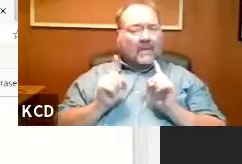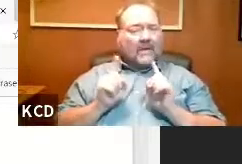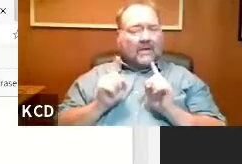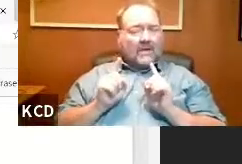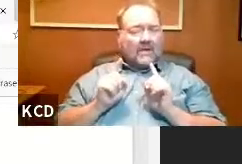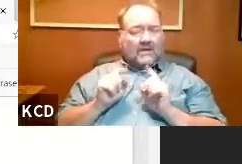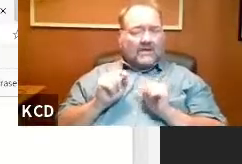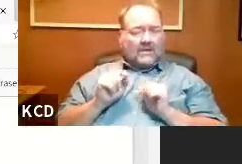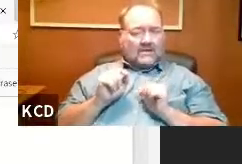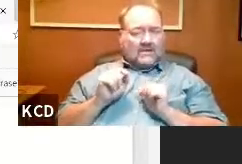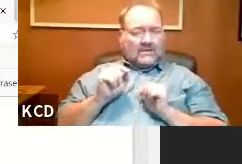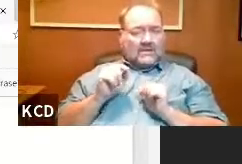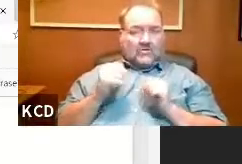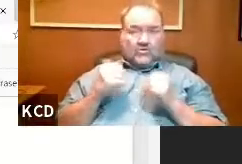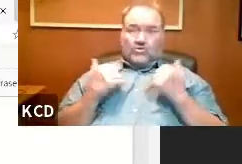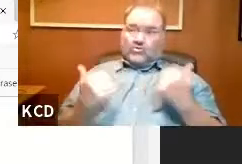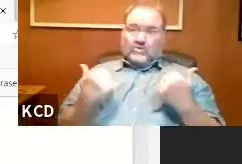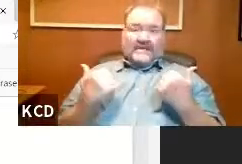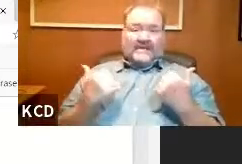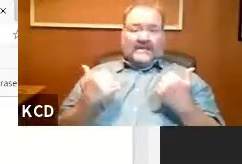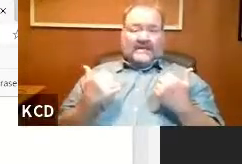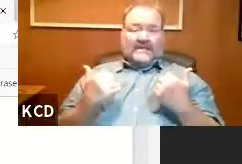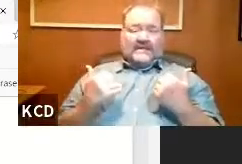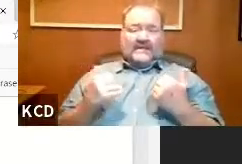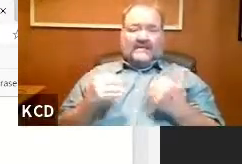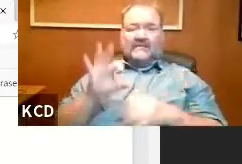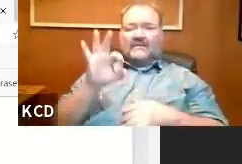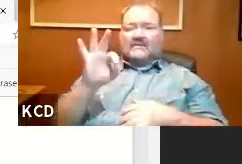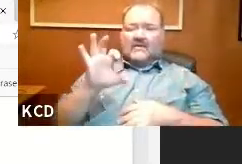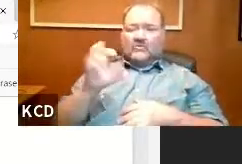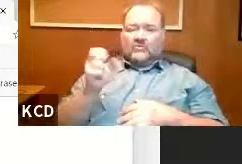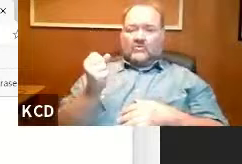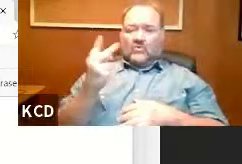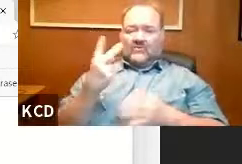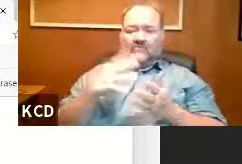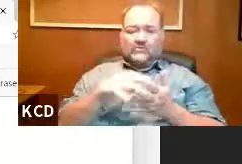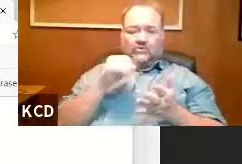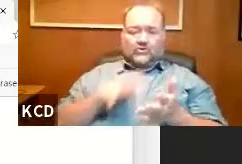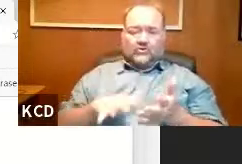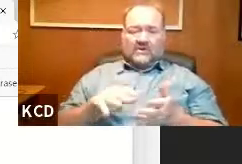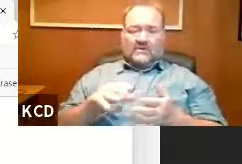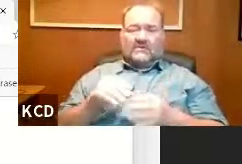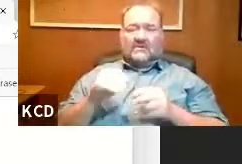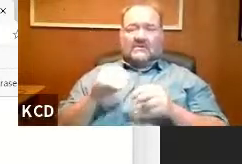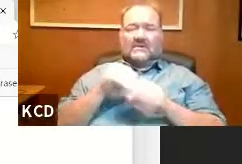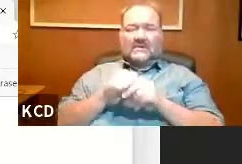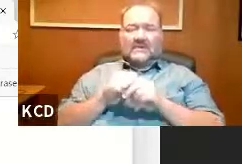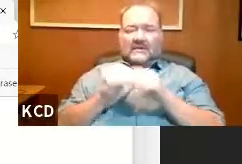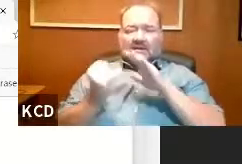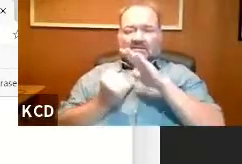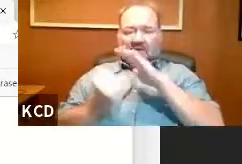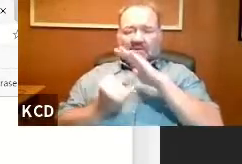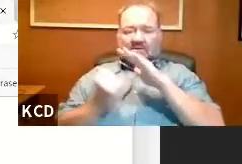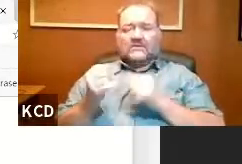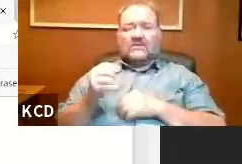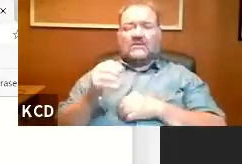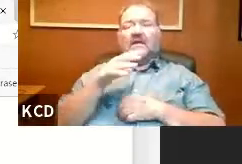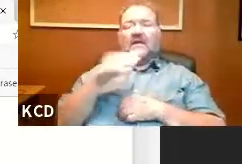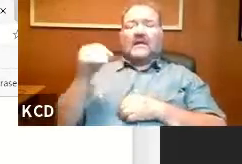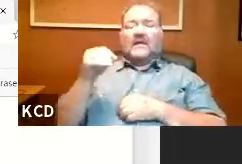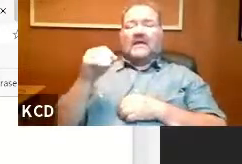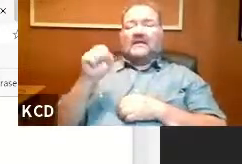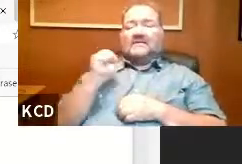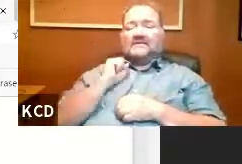for as of today, it was 912 students in isolation or quarantine and